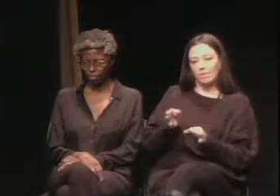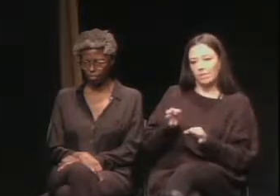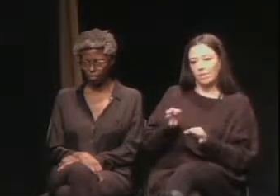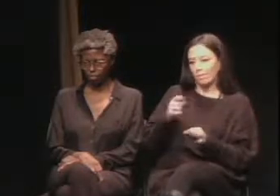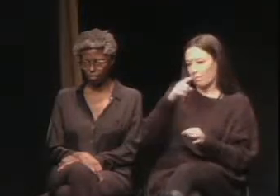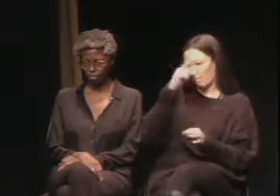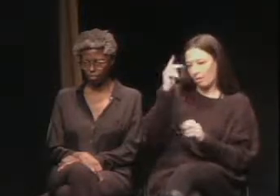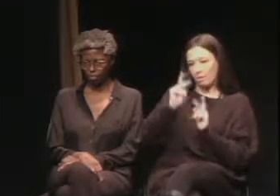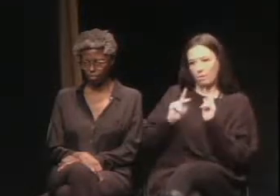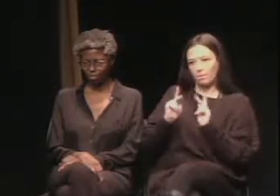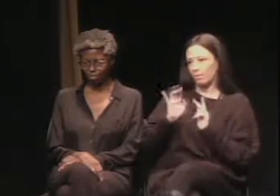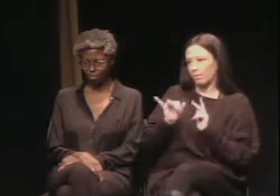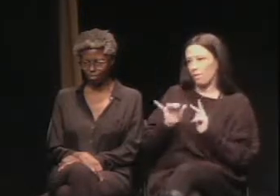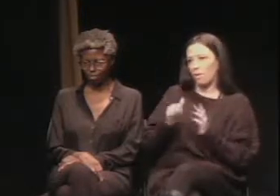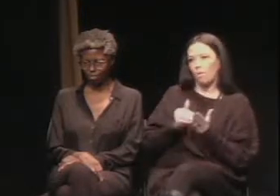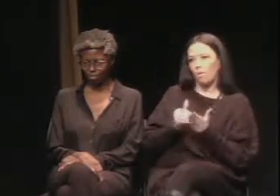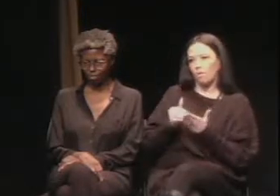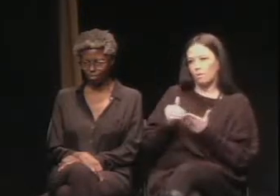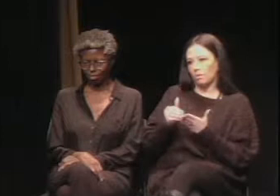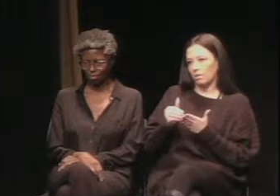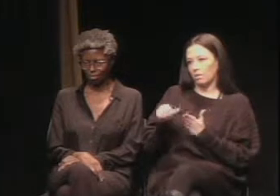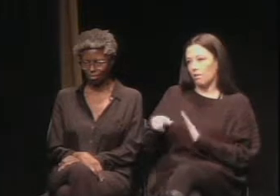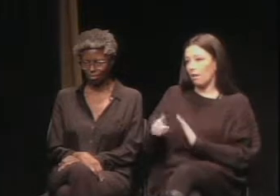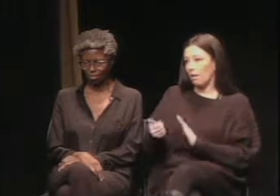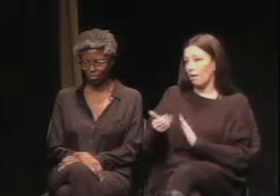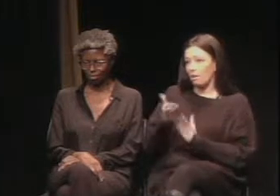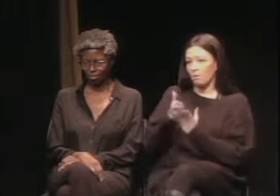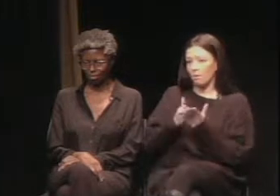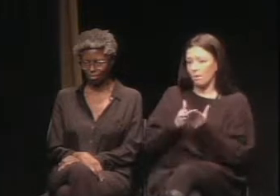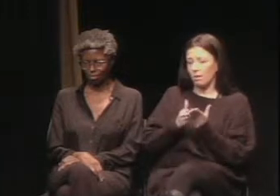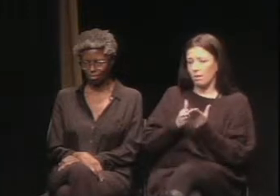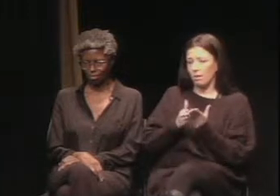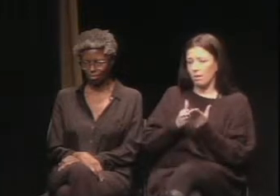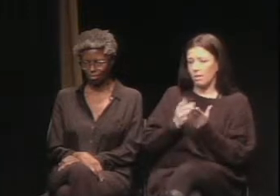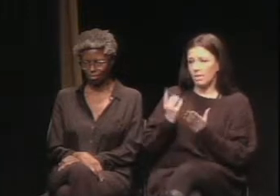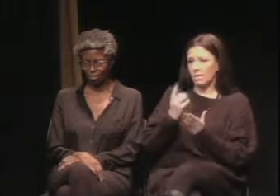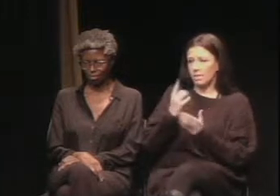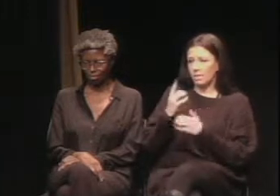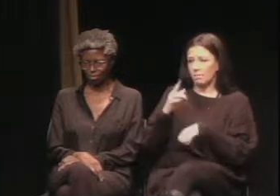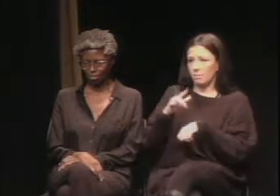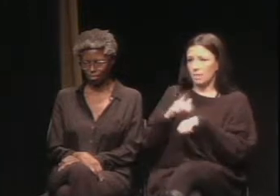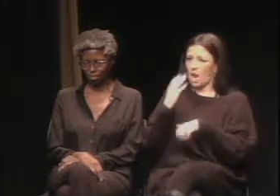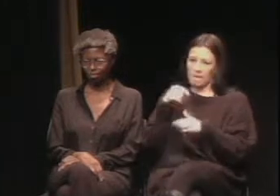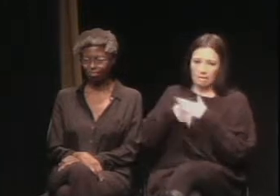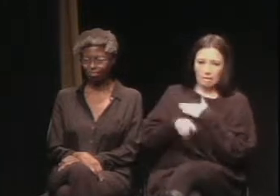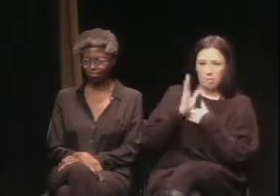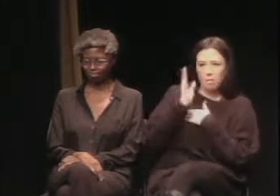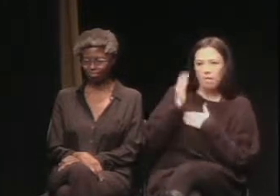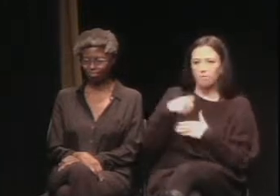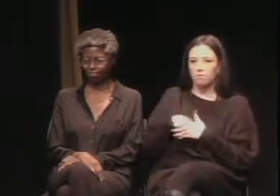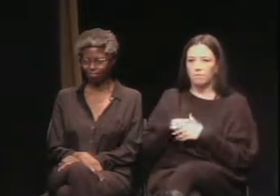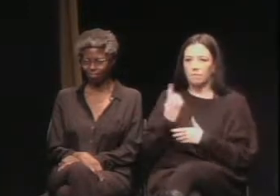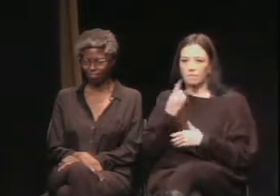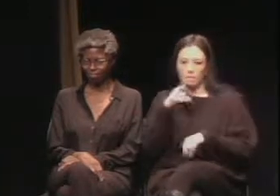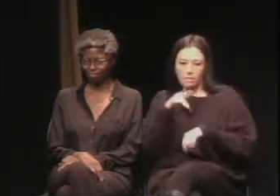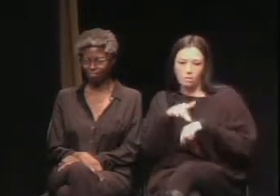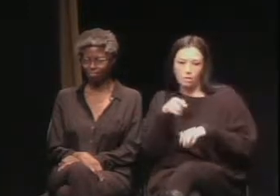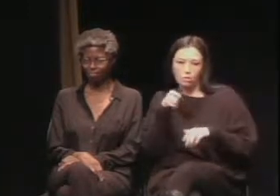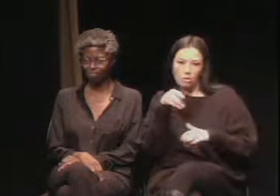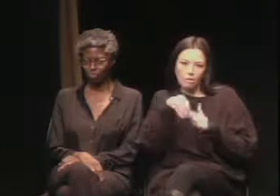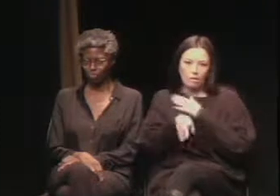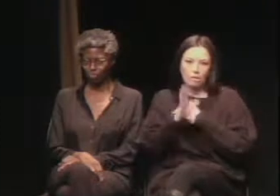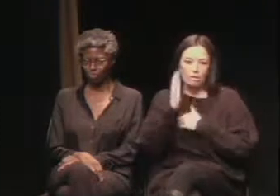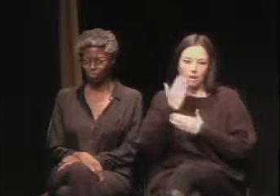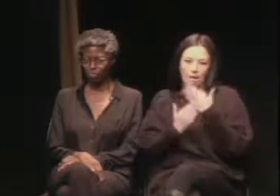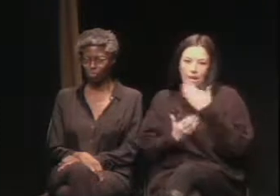folks do this a lot. The other thing you hear is, somebody touch you, I'm going to kill them. Yeah. Somebody put their hands on you,